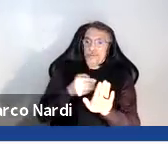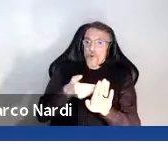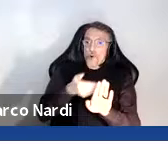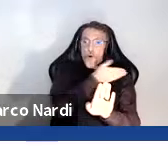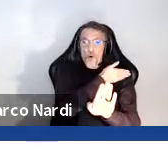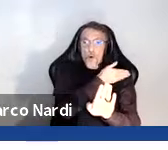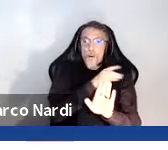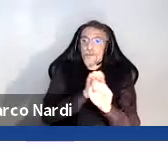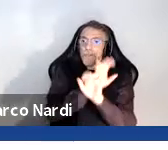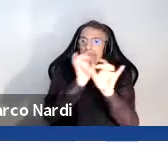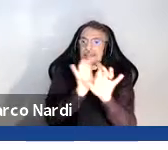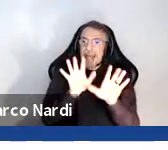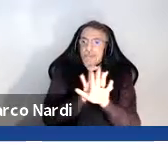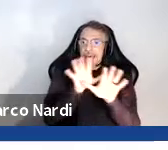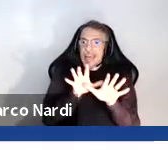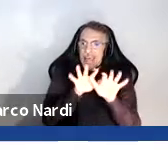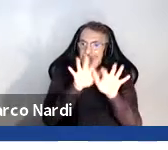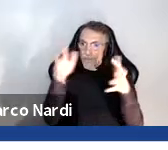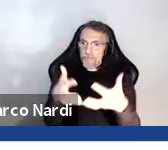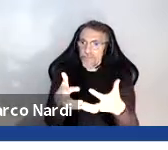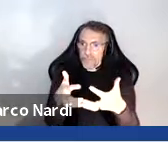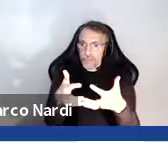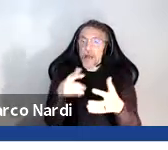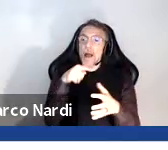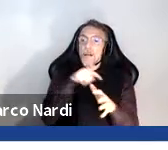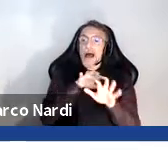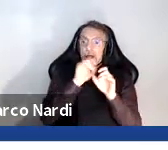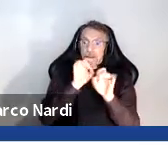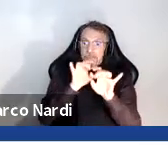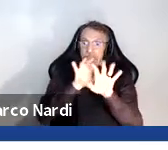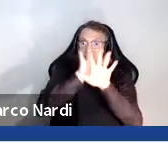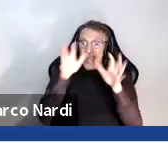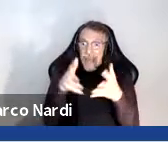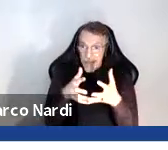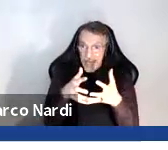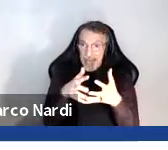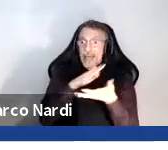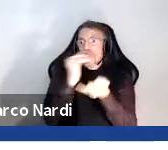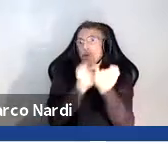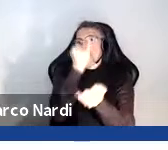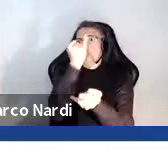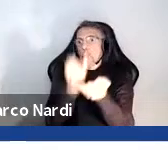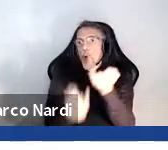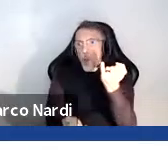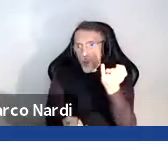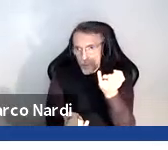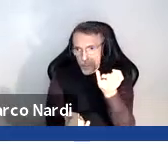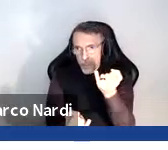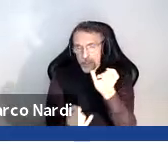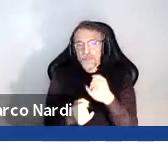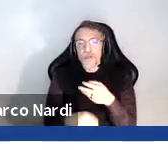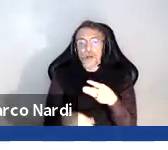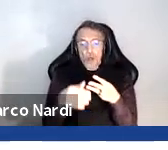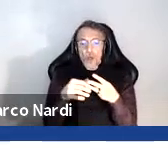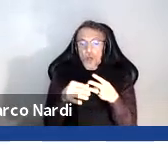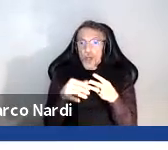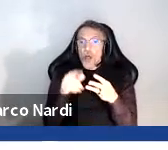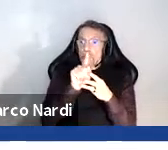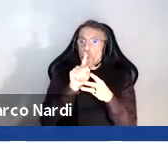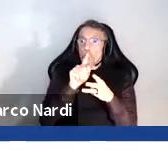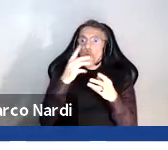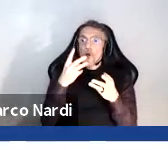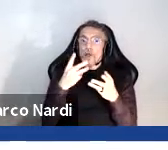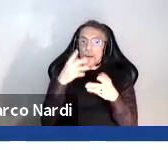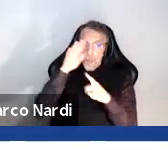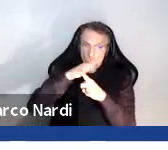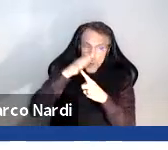an already very bad situation. And I would like to point to three very important socioeconomic dynamics